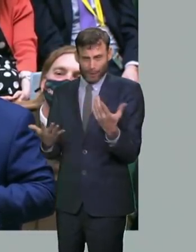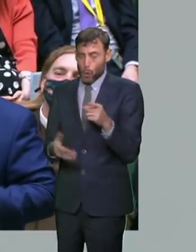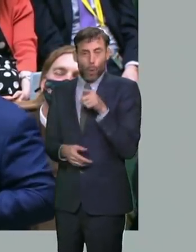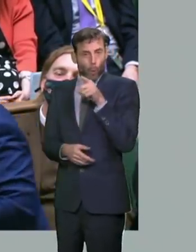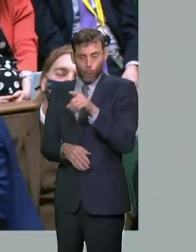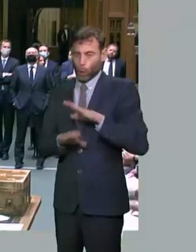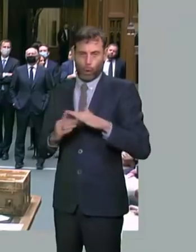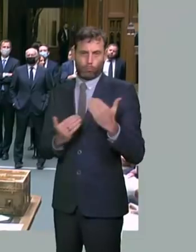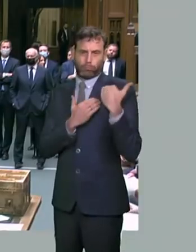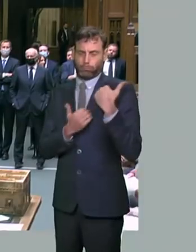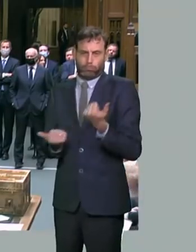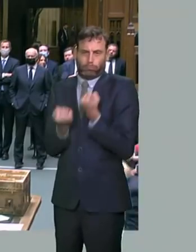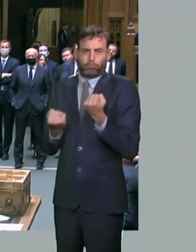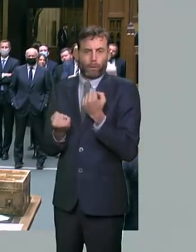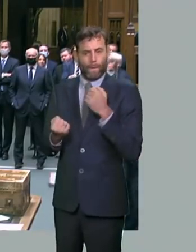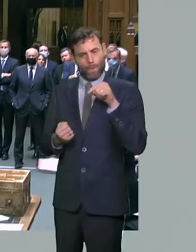to the job?